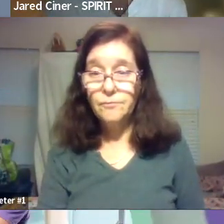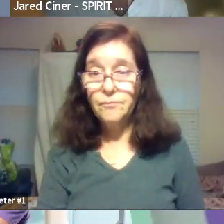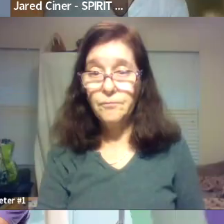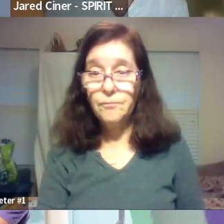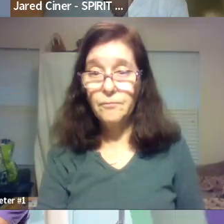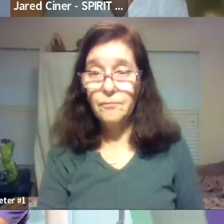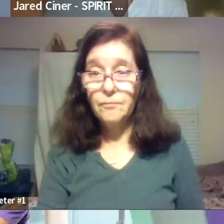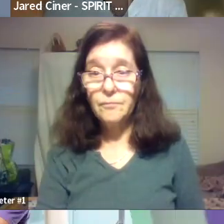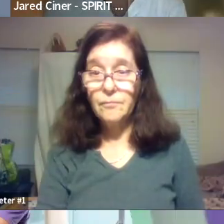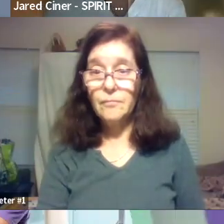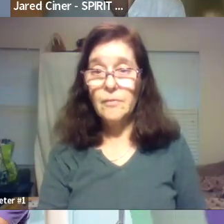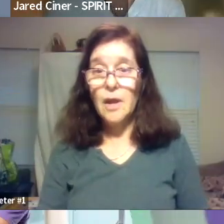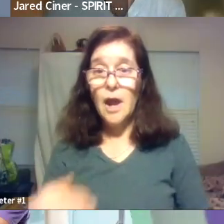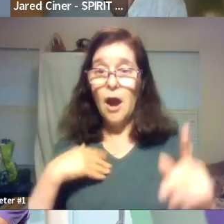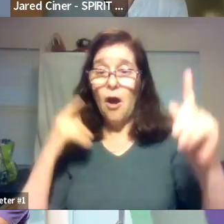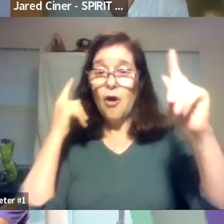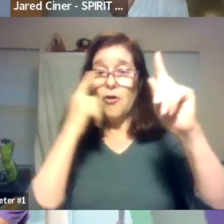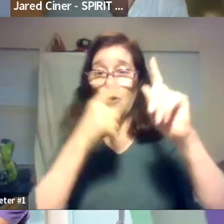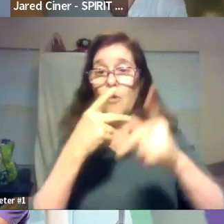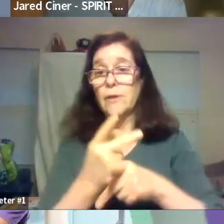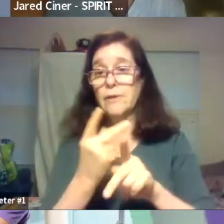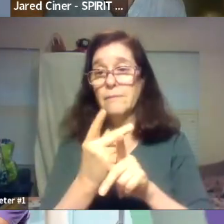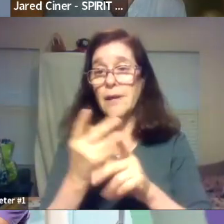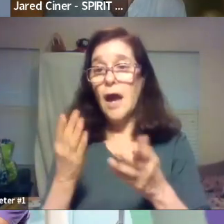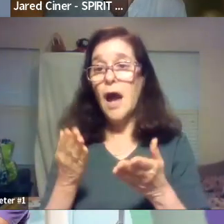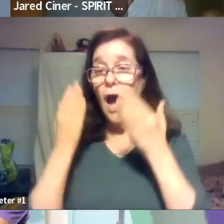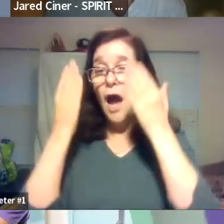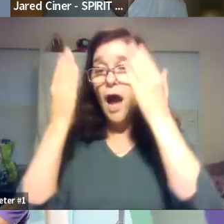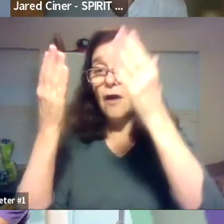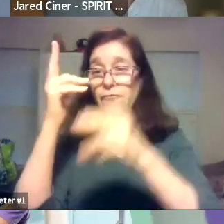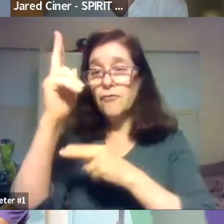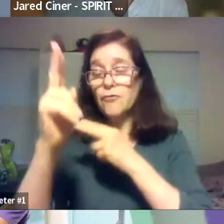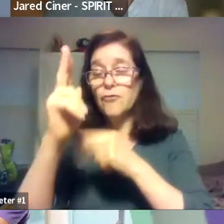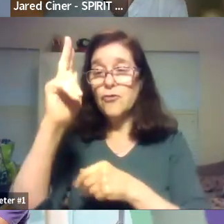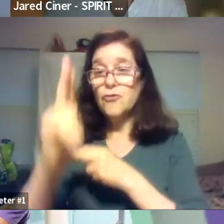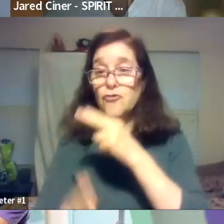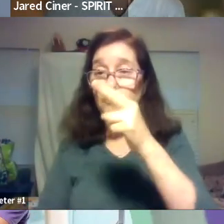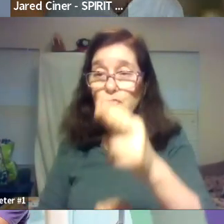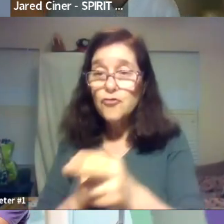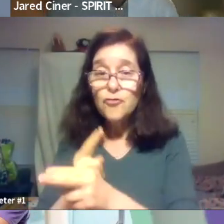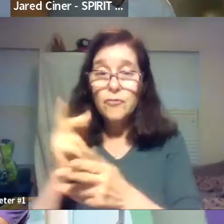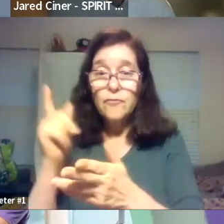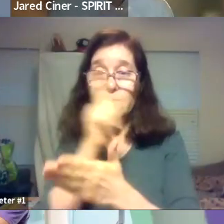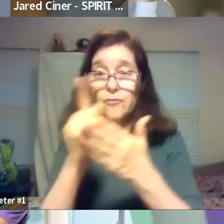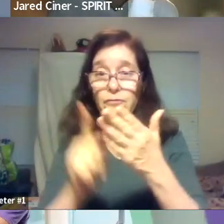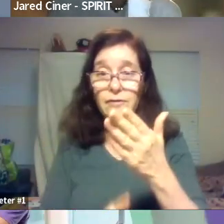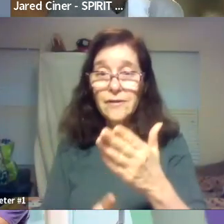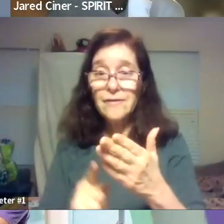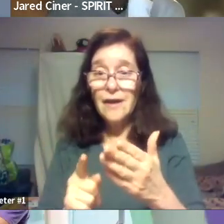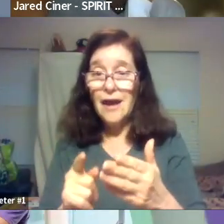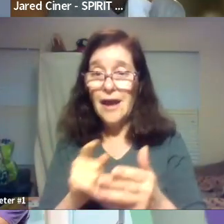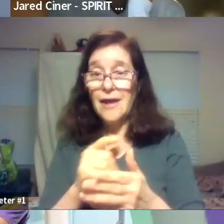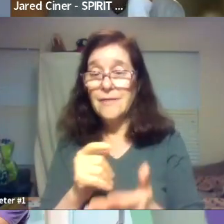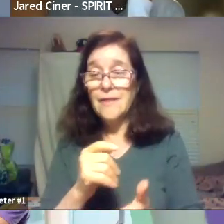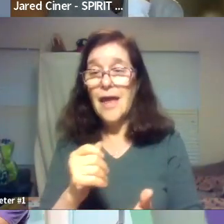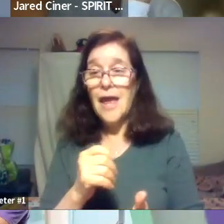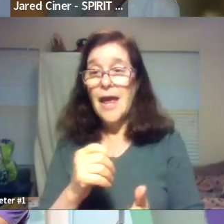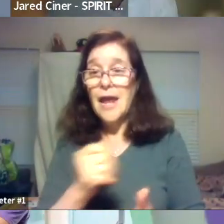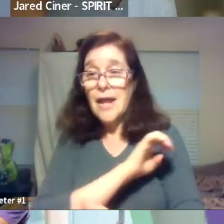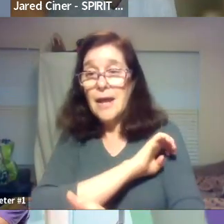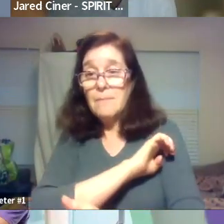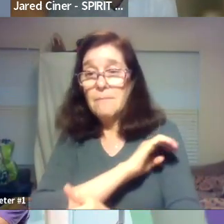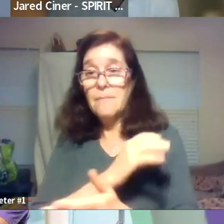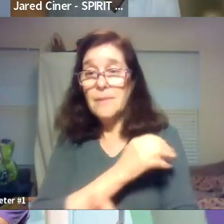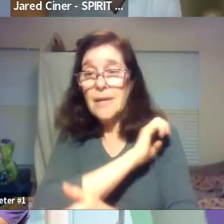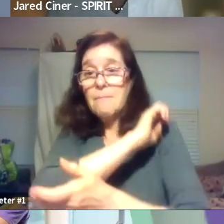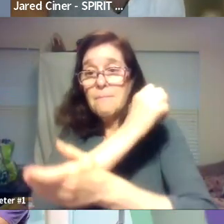more universally designed. We want to offer a universal design for fitness that empowers people of all abilities to